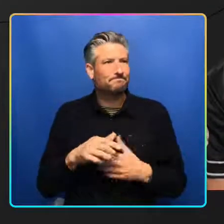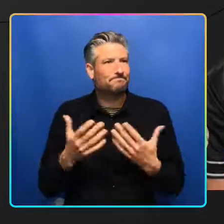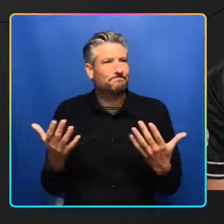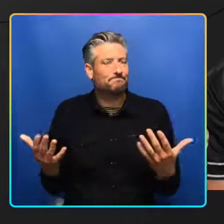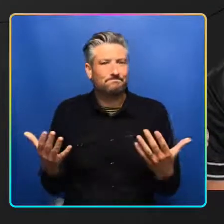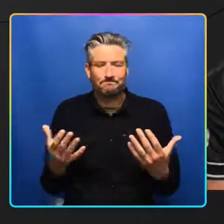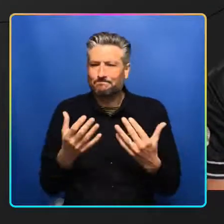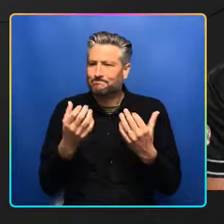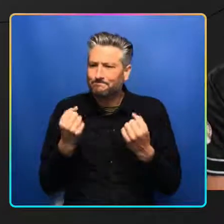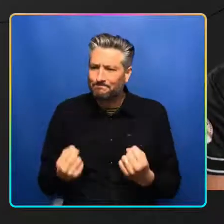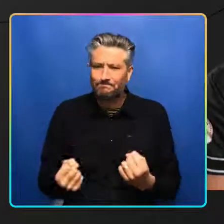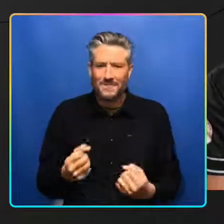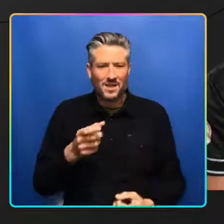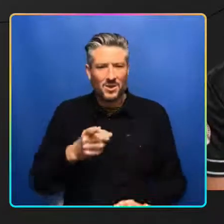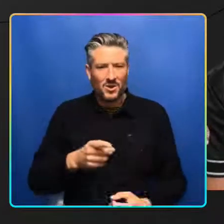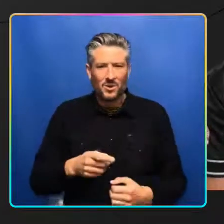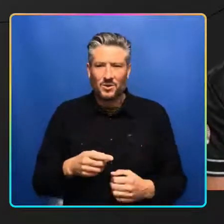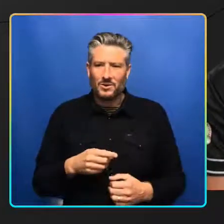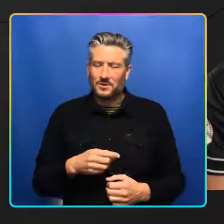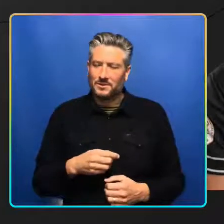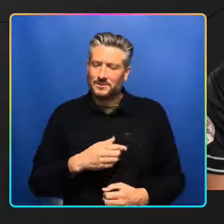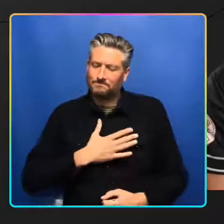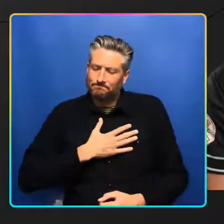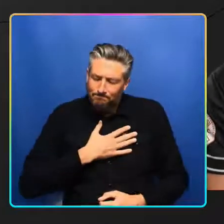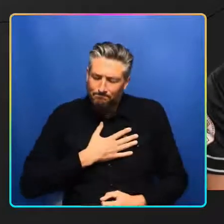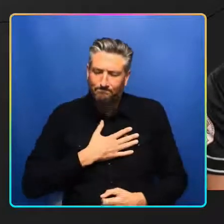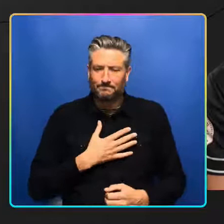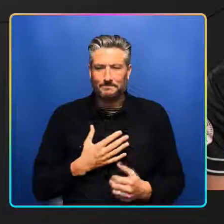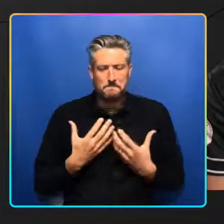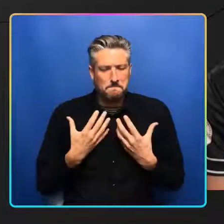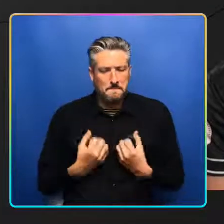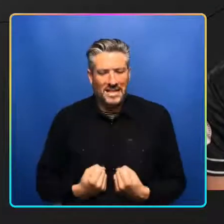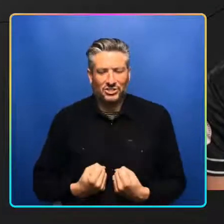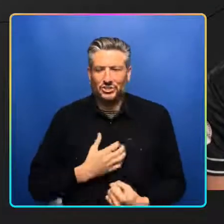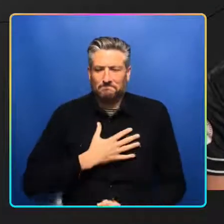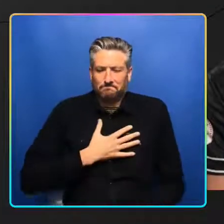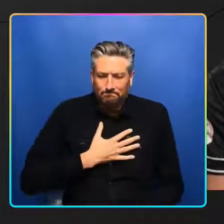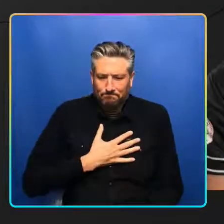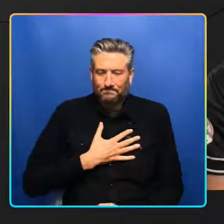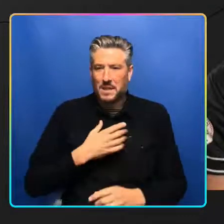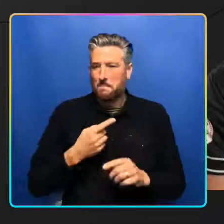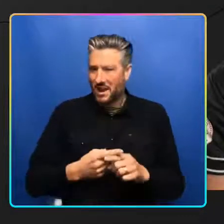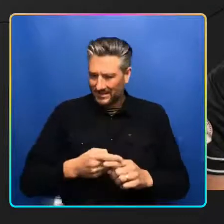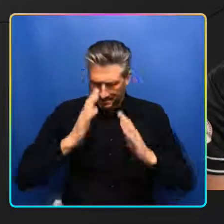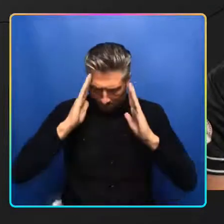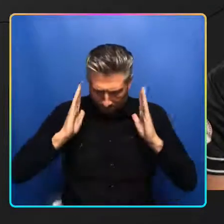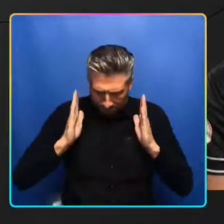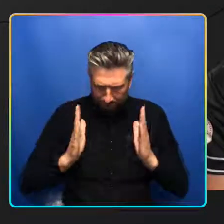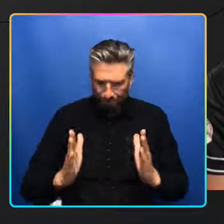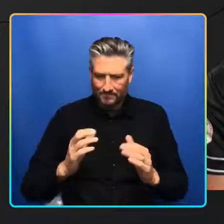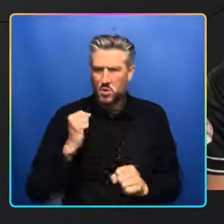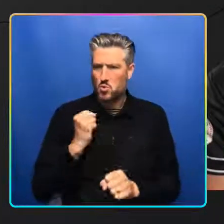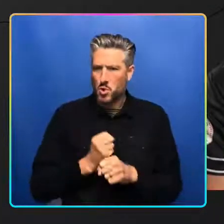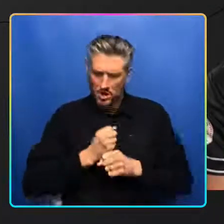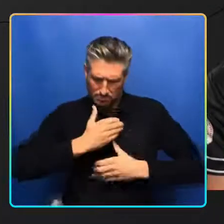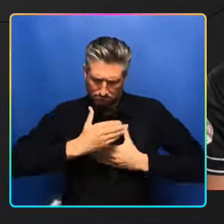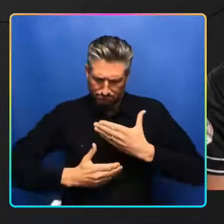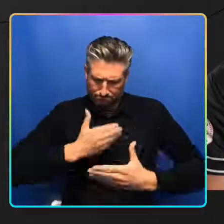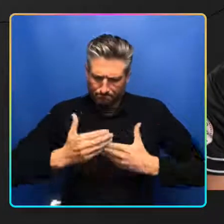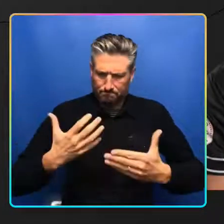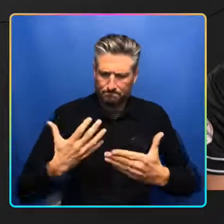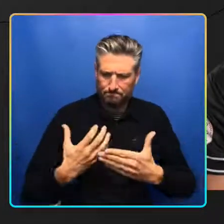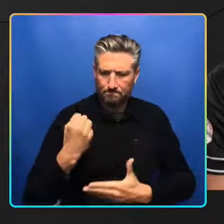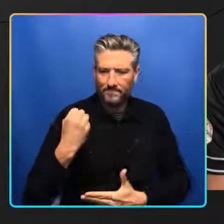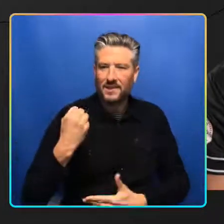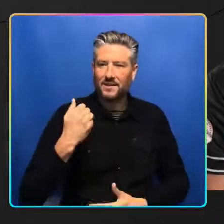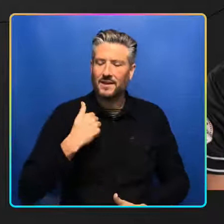passionate and do this effort and also just pursue what they want. So so I think that was